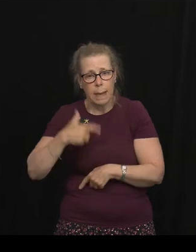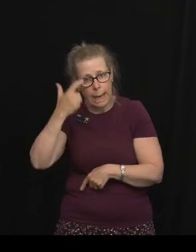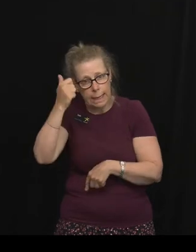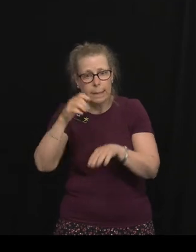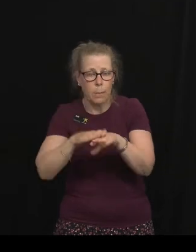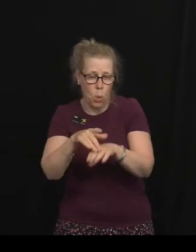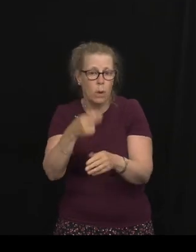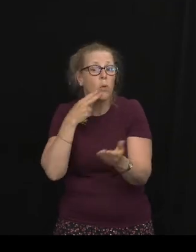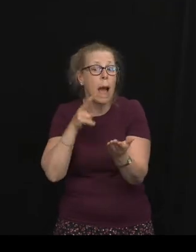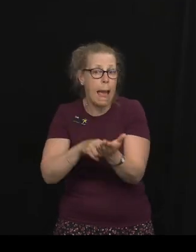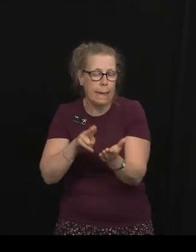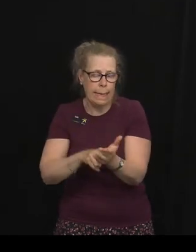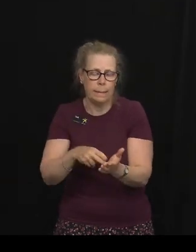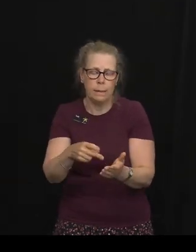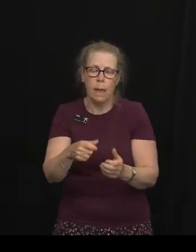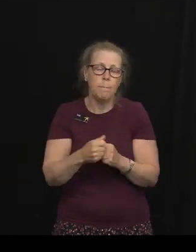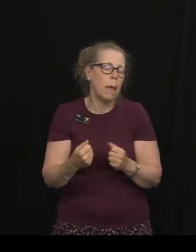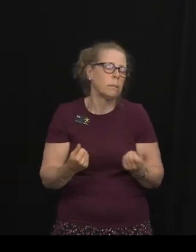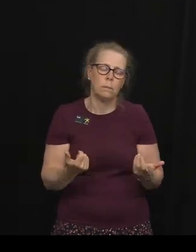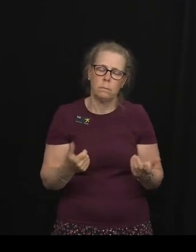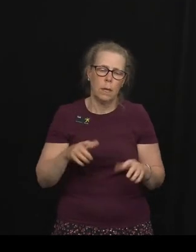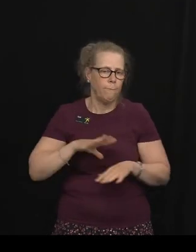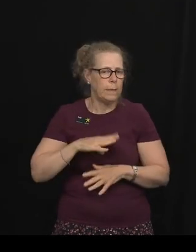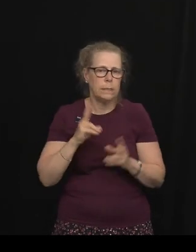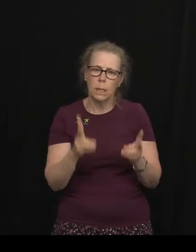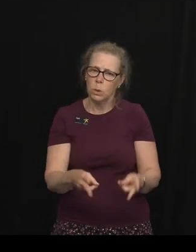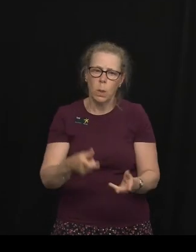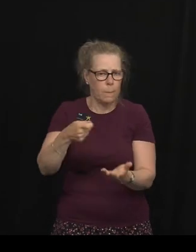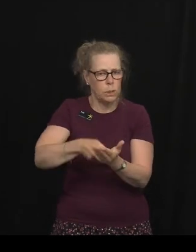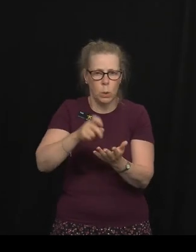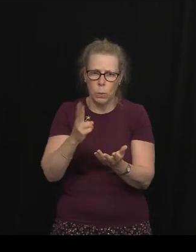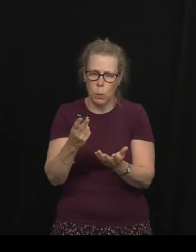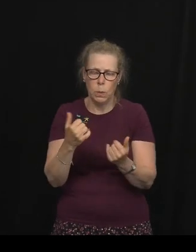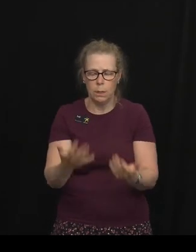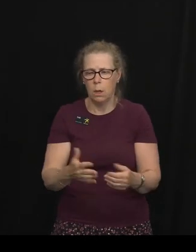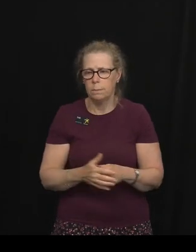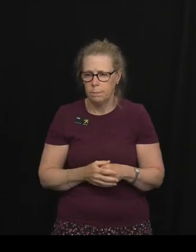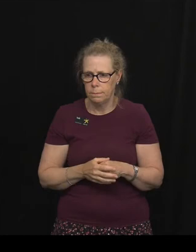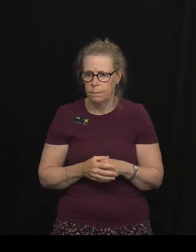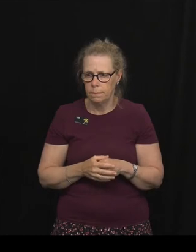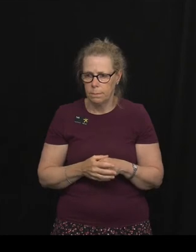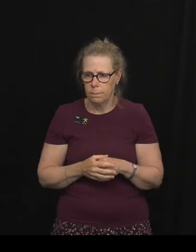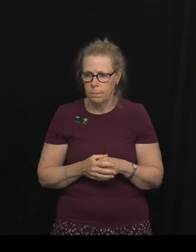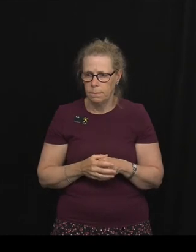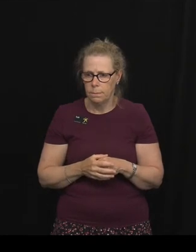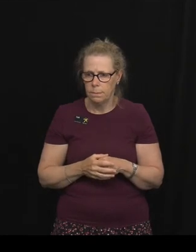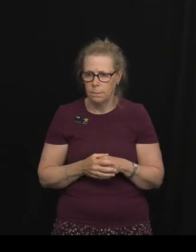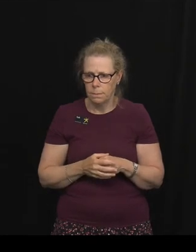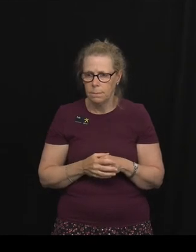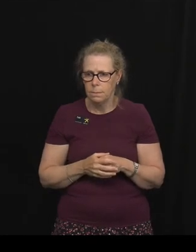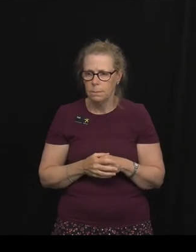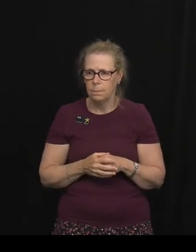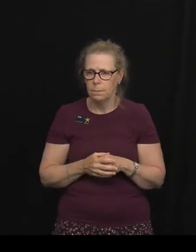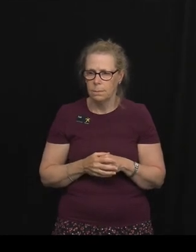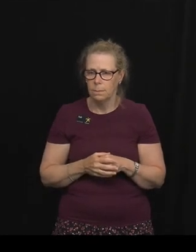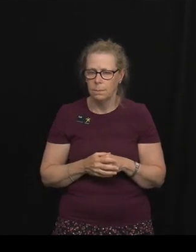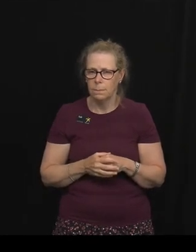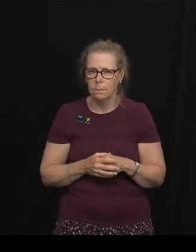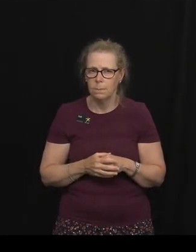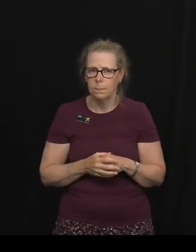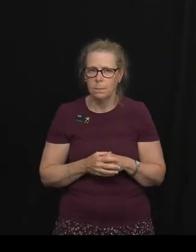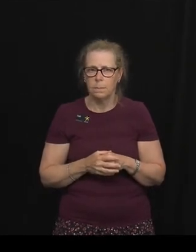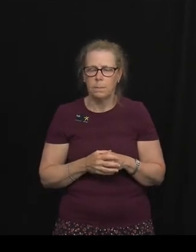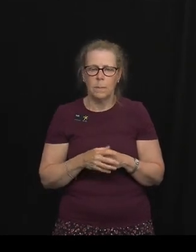but still, no decisions this far. Nope, that's very informative, but pretty